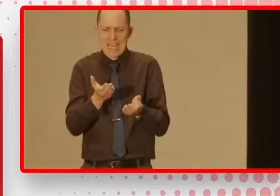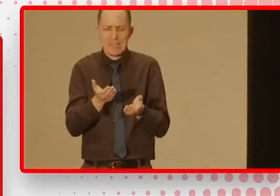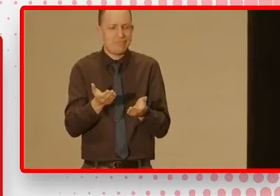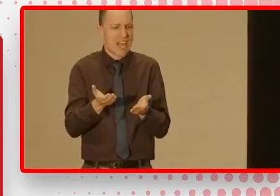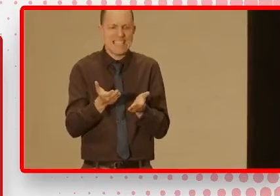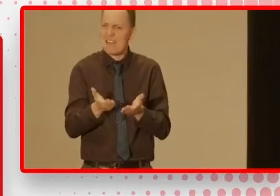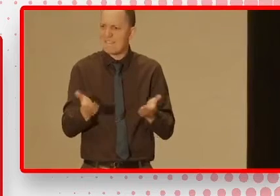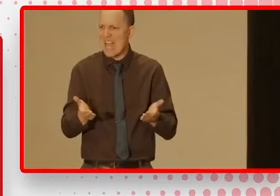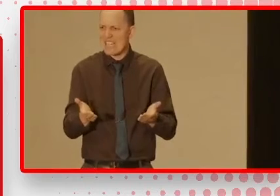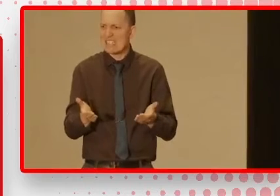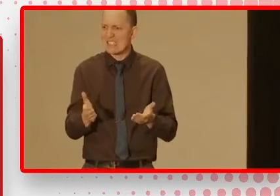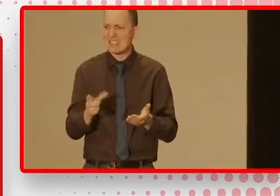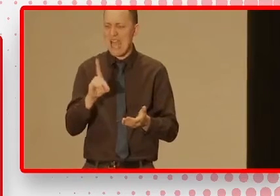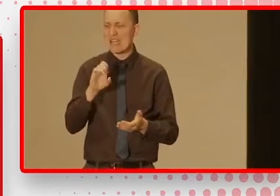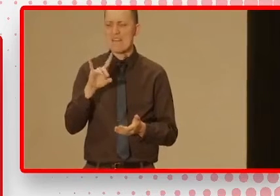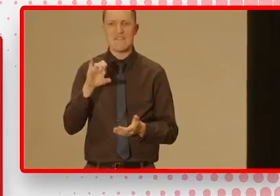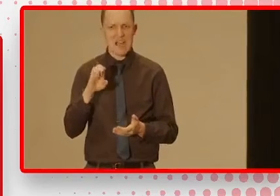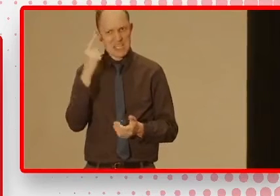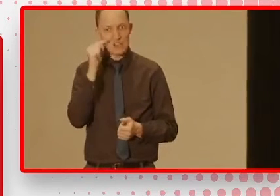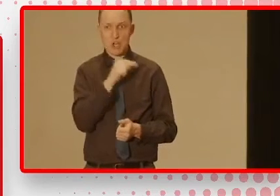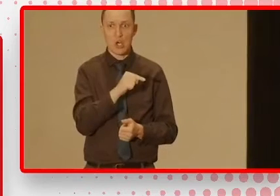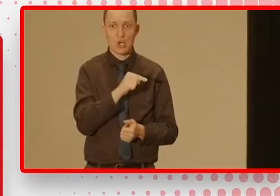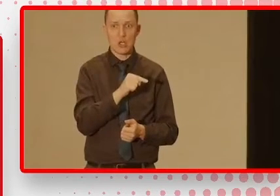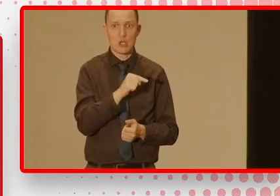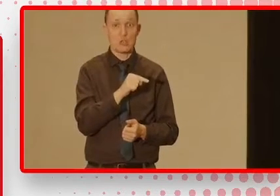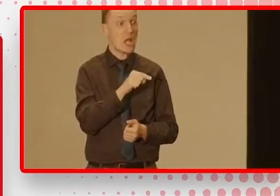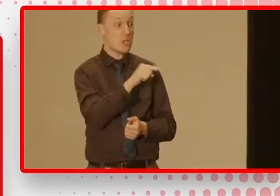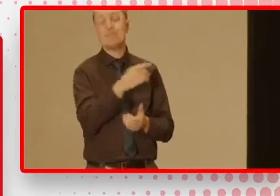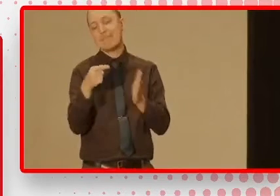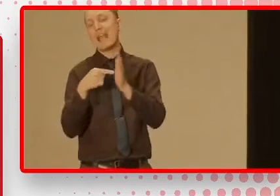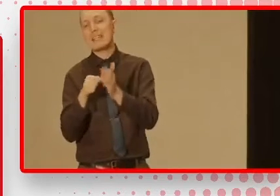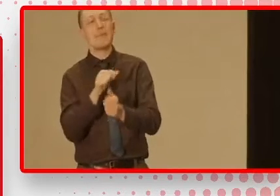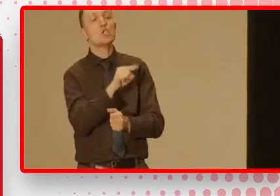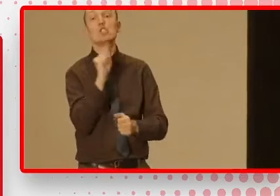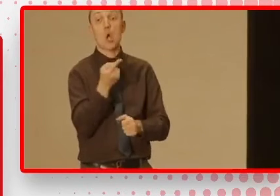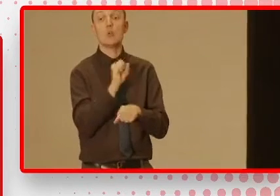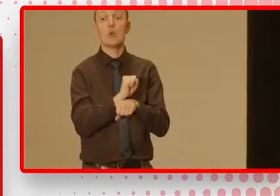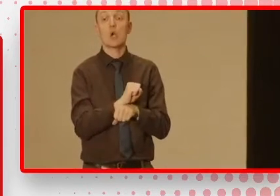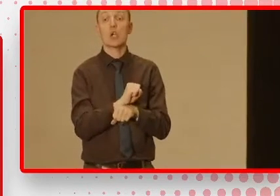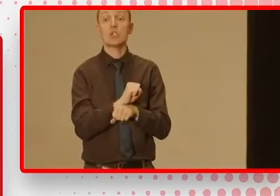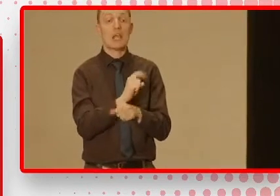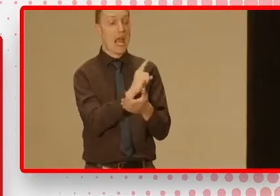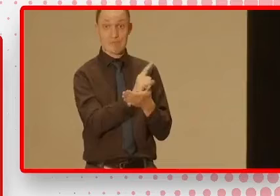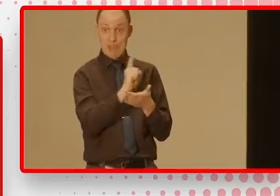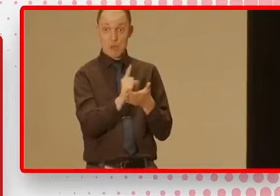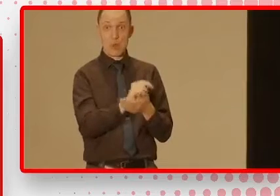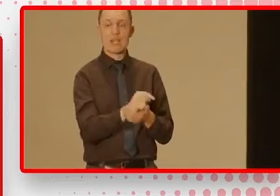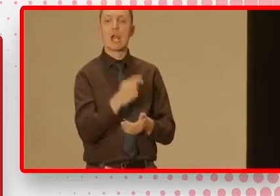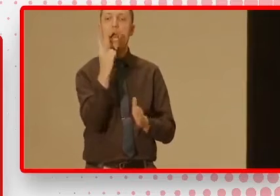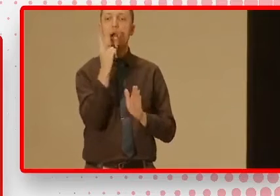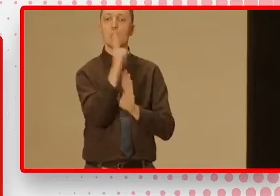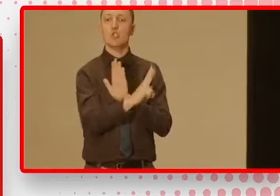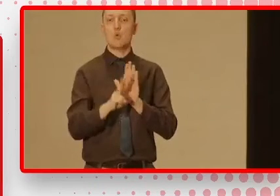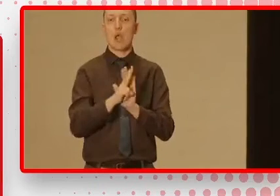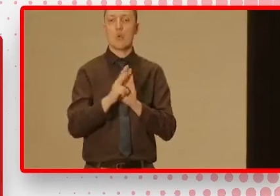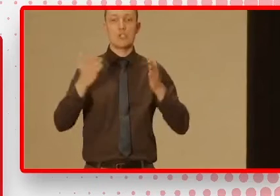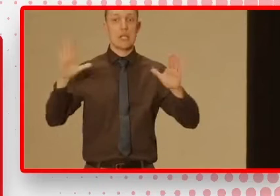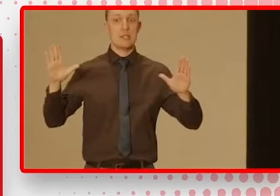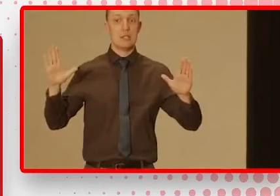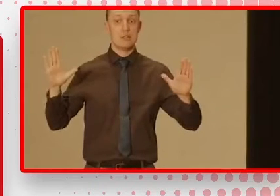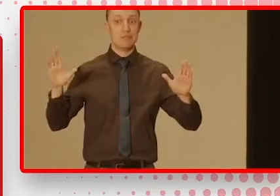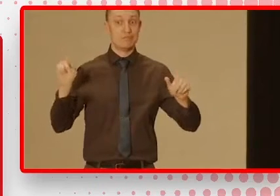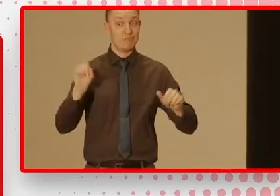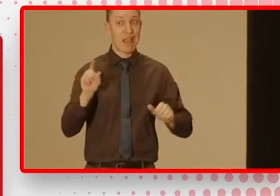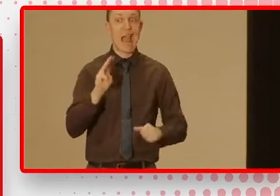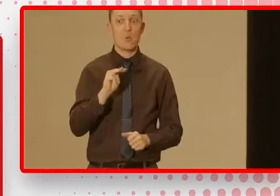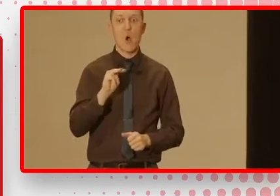of an individual that only worked 2 hours a week. She worked at the local Walmart. And they created